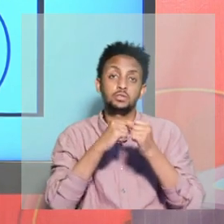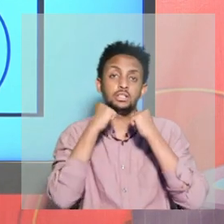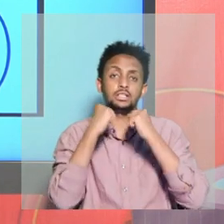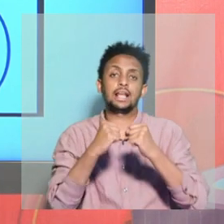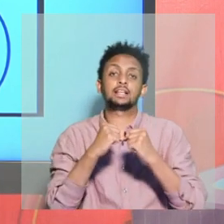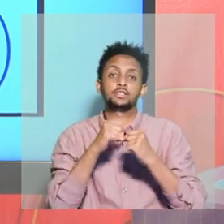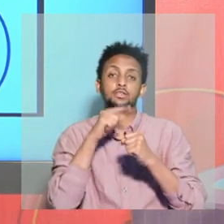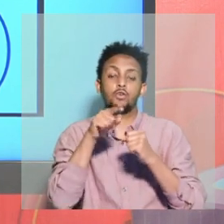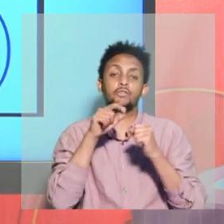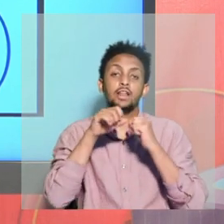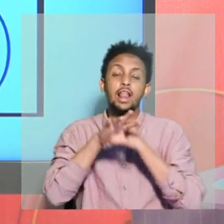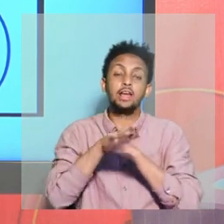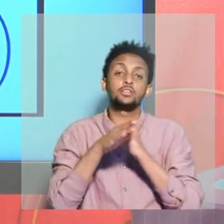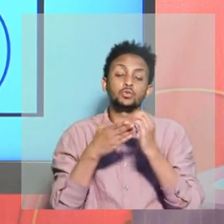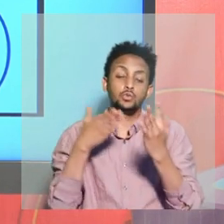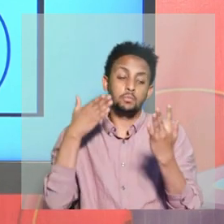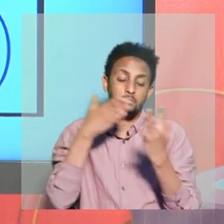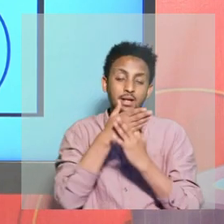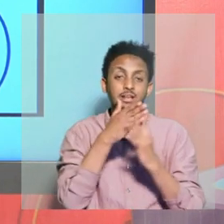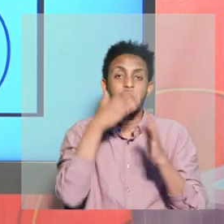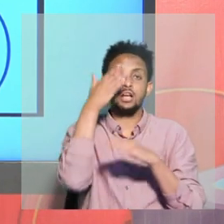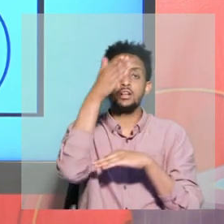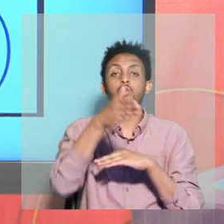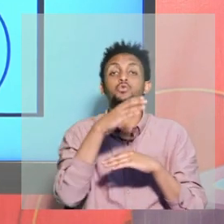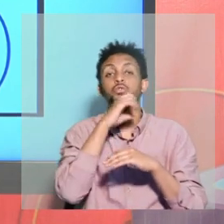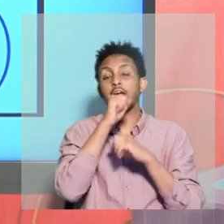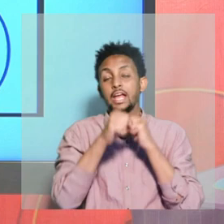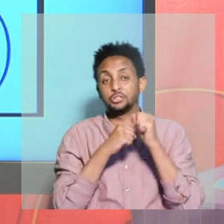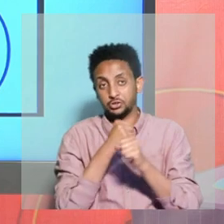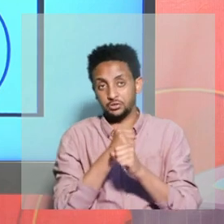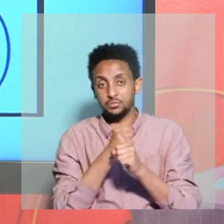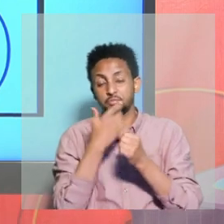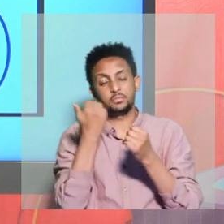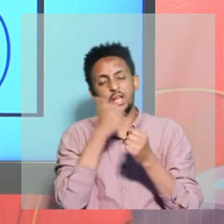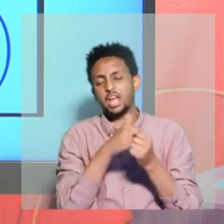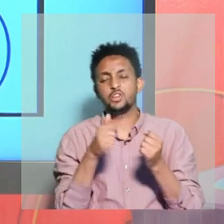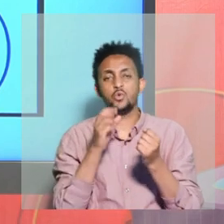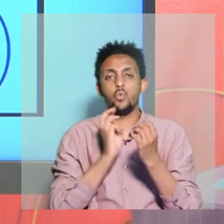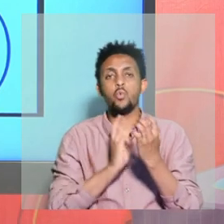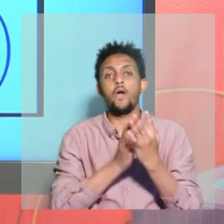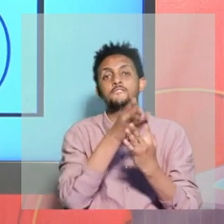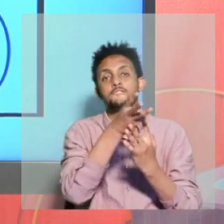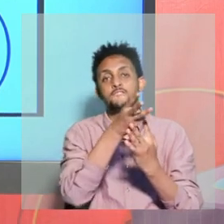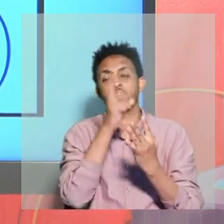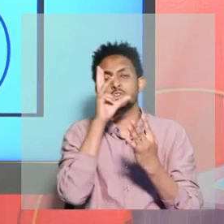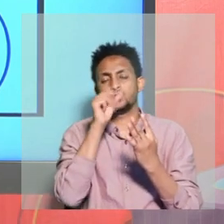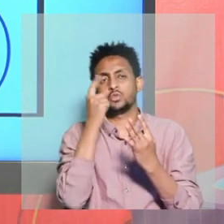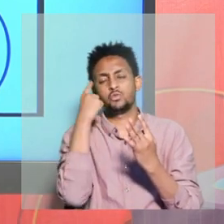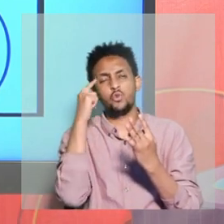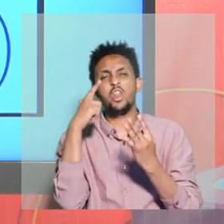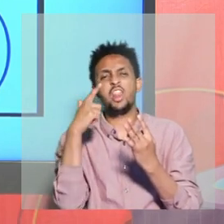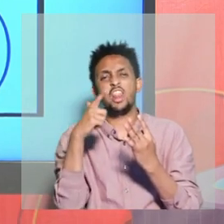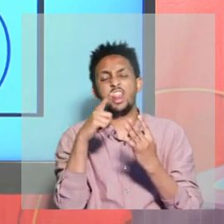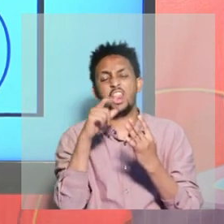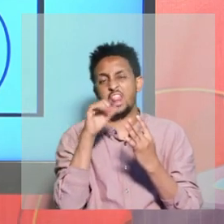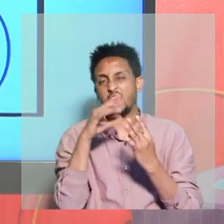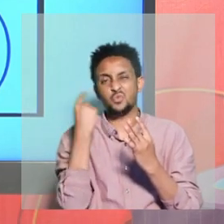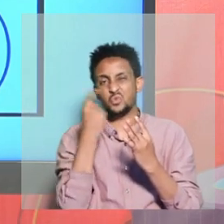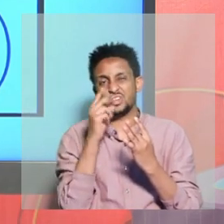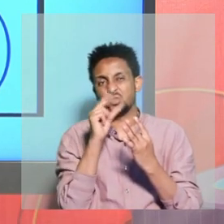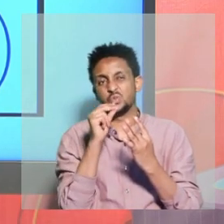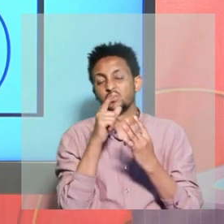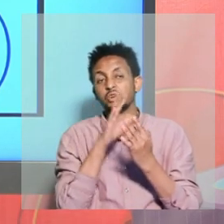or a property of light to bend around an edge or any waves. Okay, actually not only for light, but it's